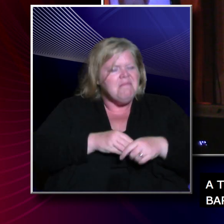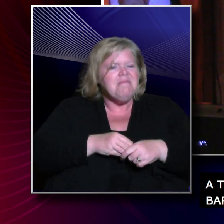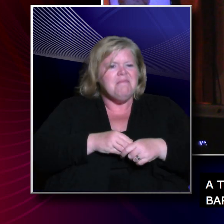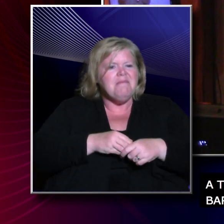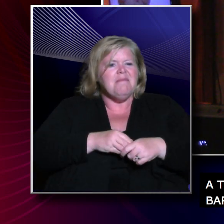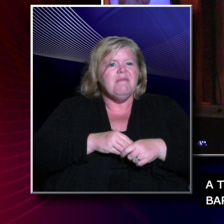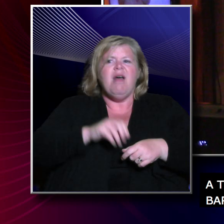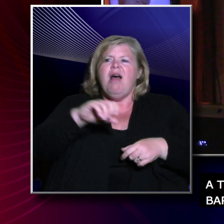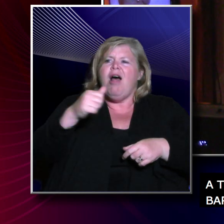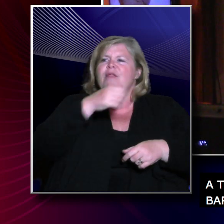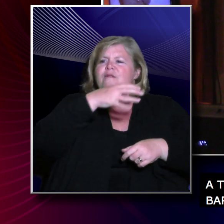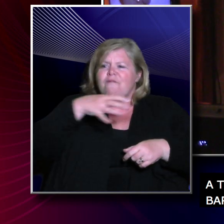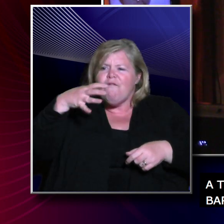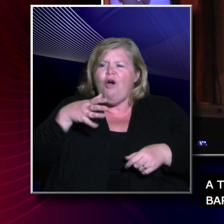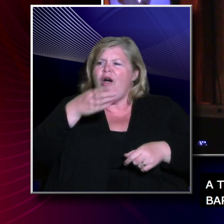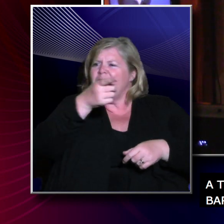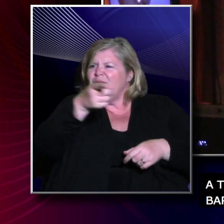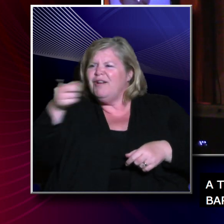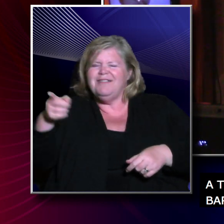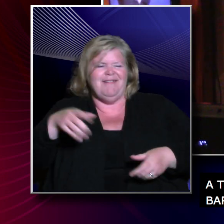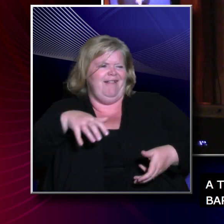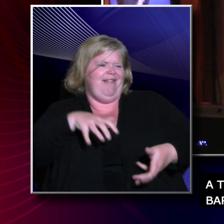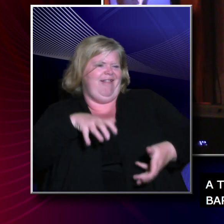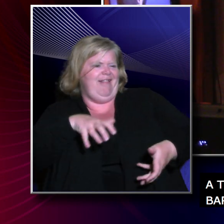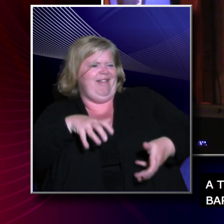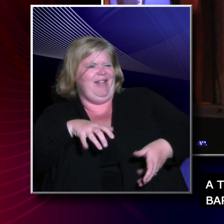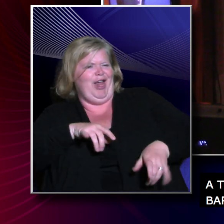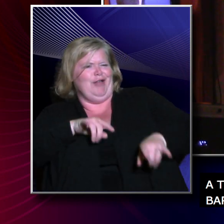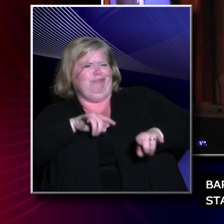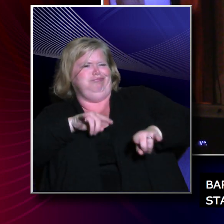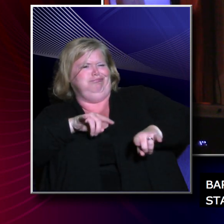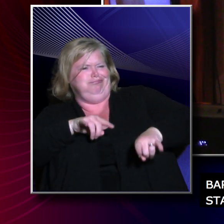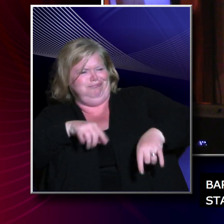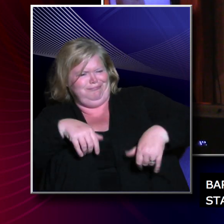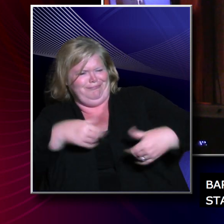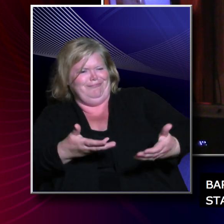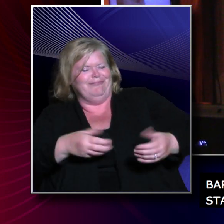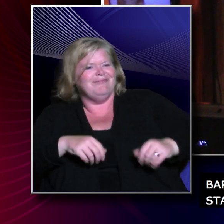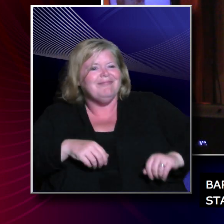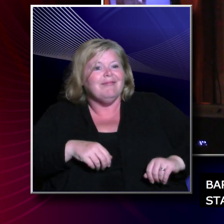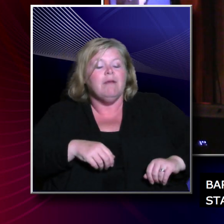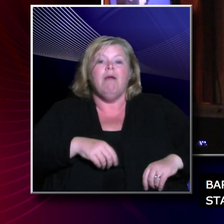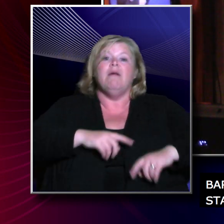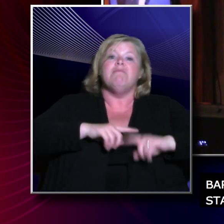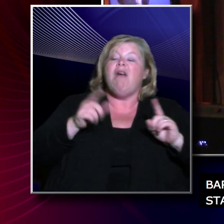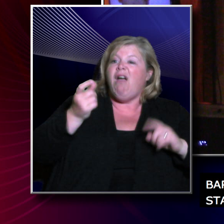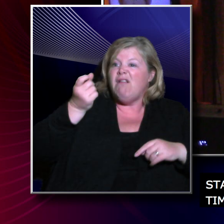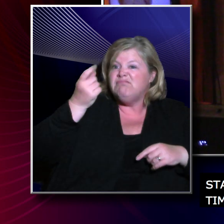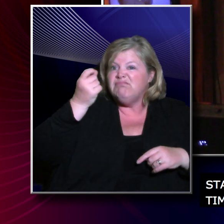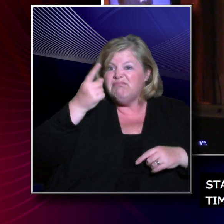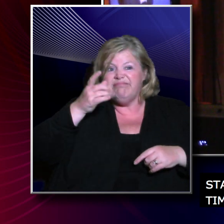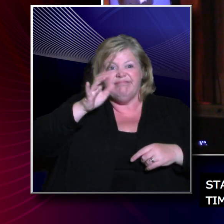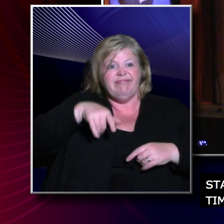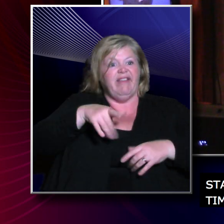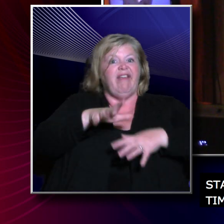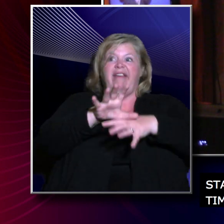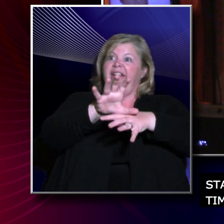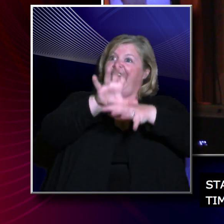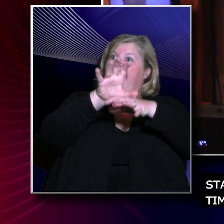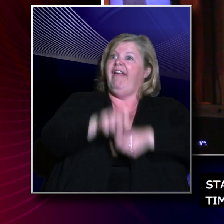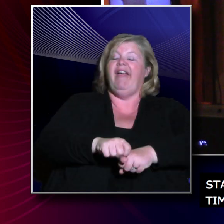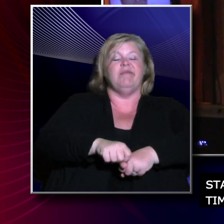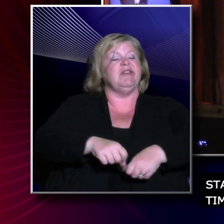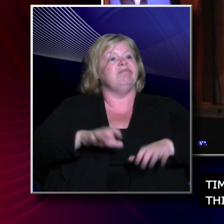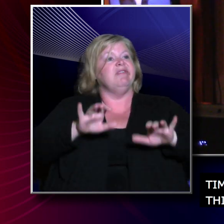other farmers around him start to laugh and make fun of him. But by that time, you know, he's in a habit. He's been doing